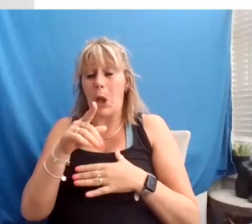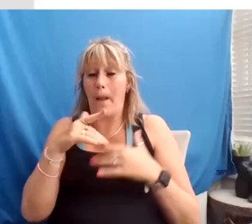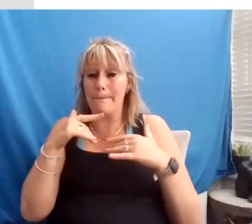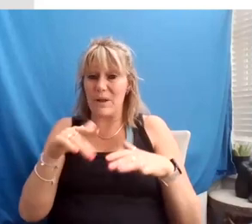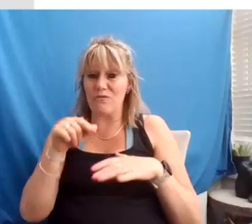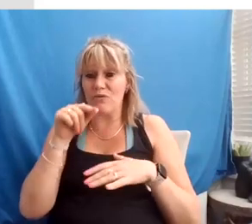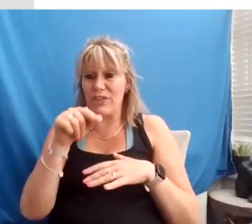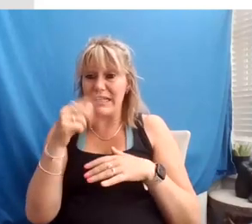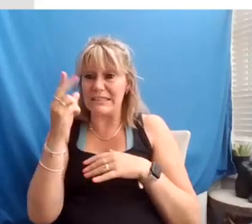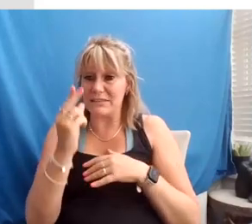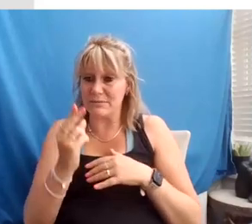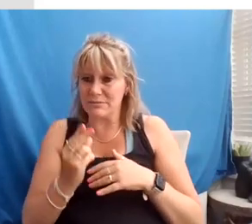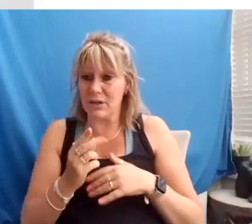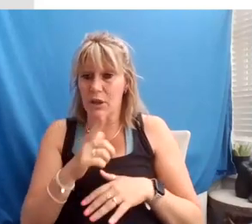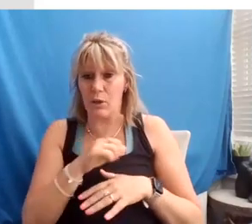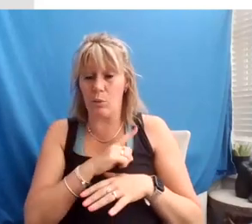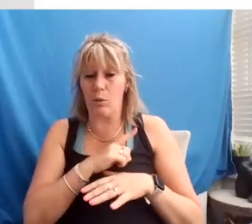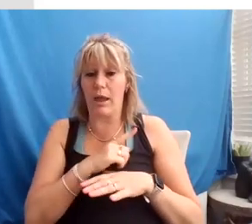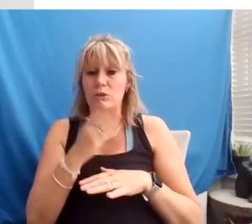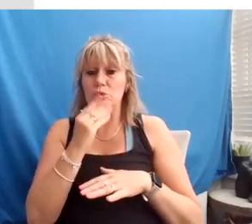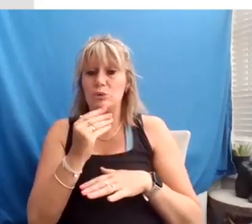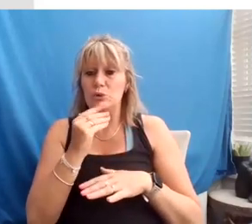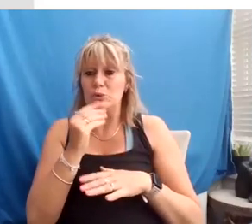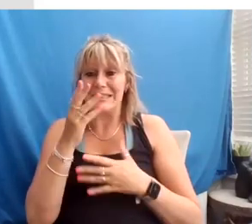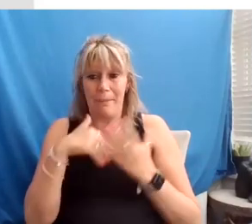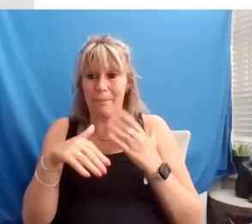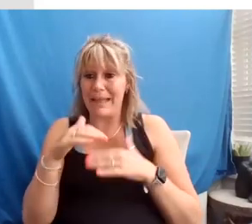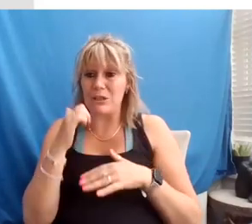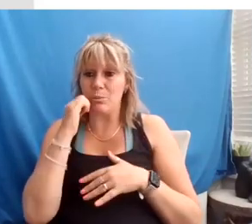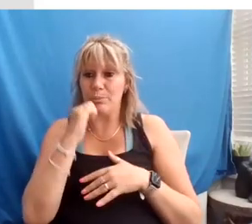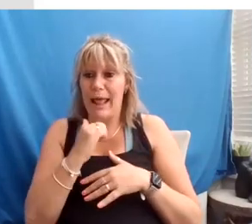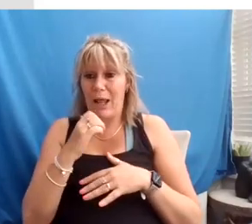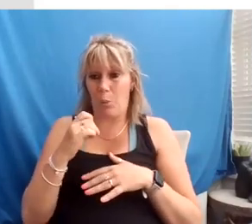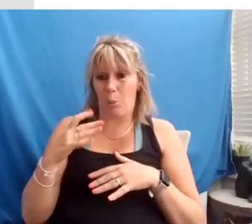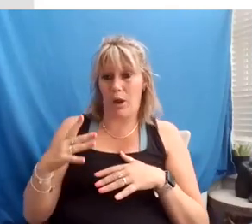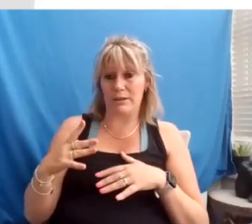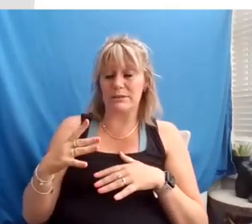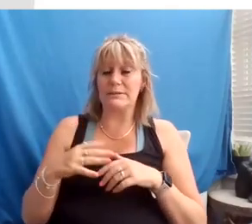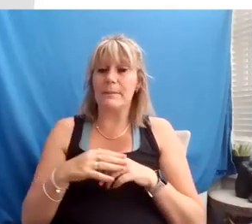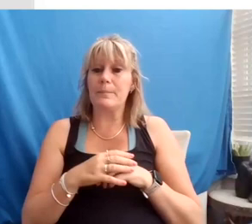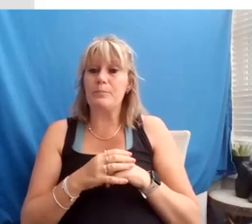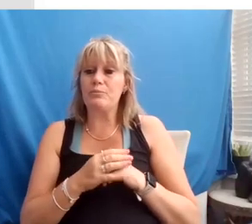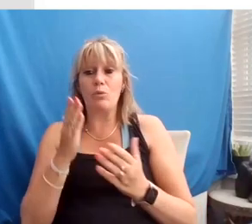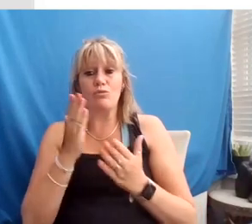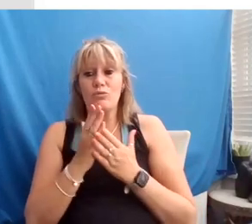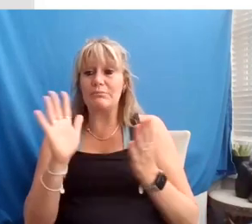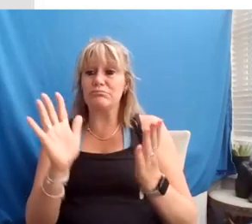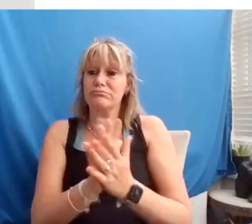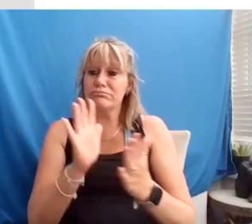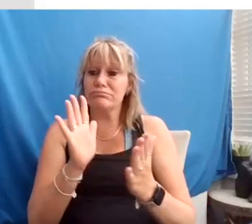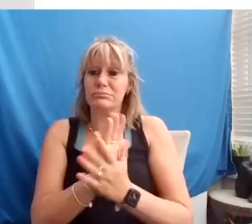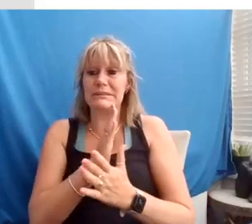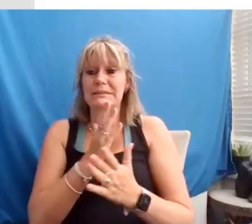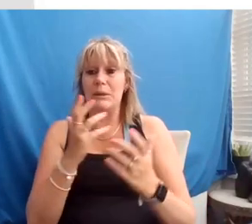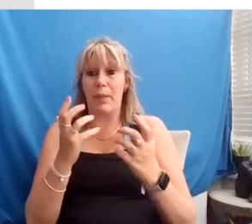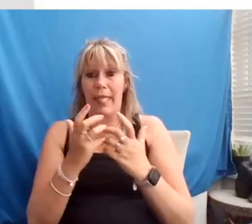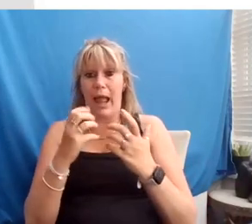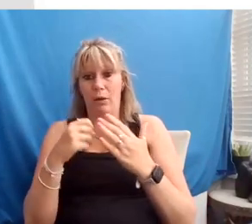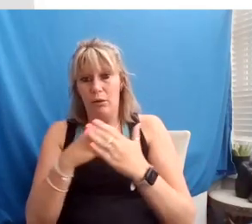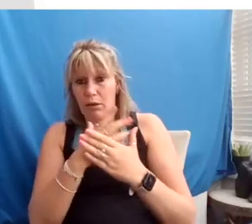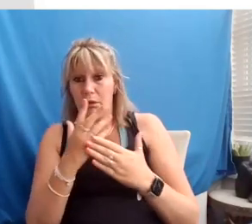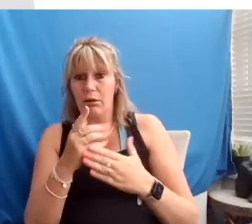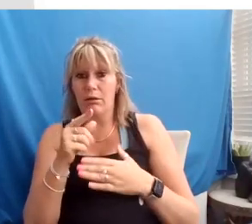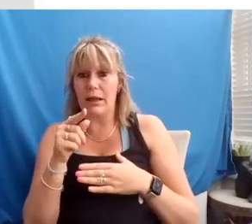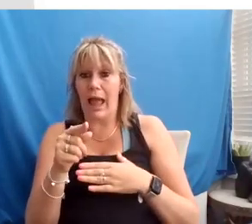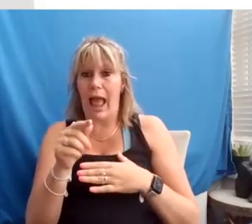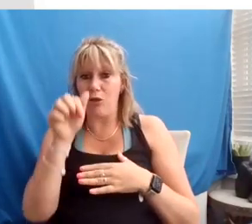painting, just using a mix of black and white. And I was very pleased how it came out, although it's a little bit